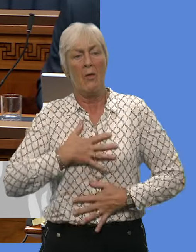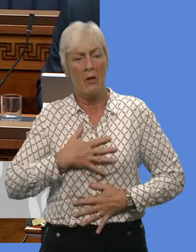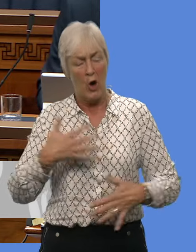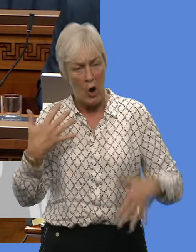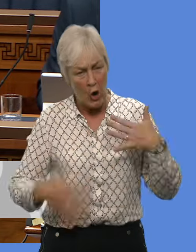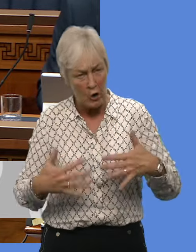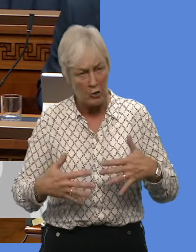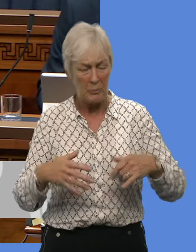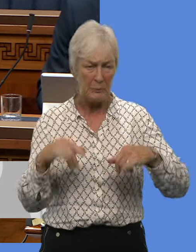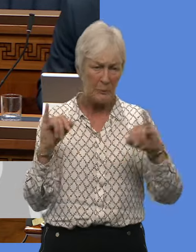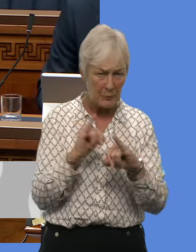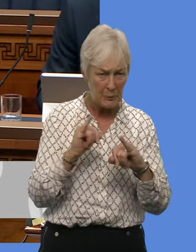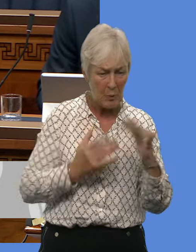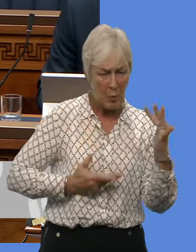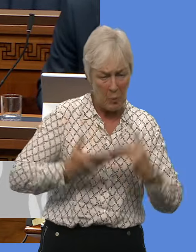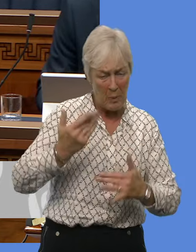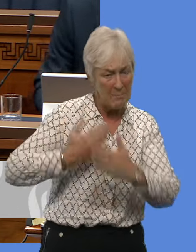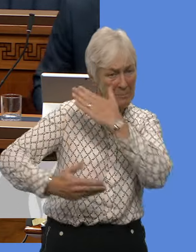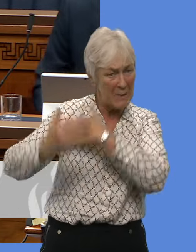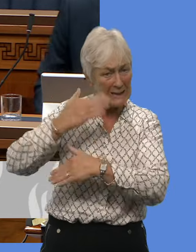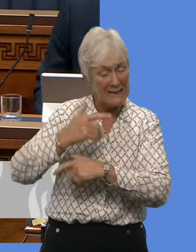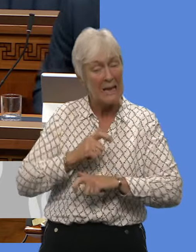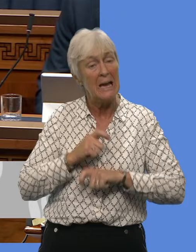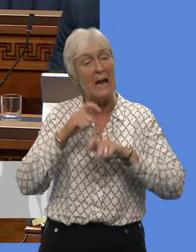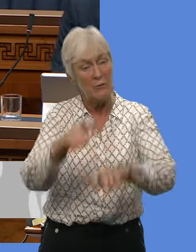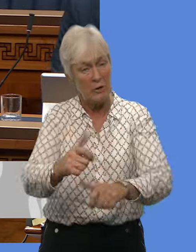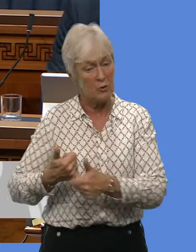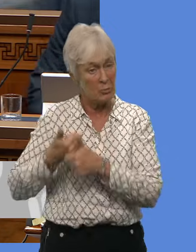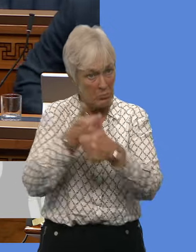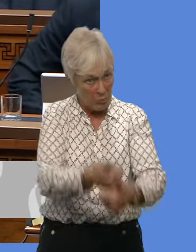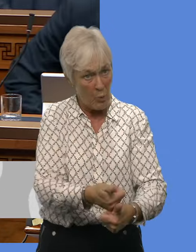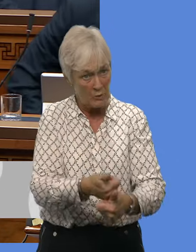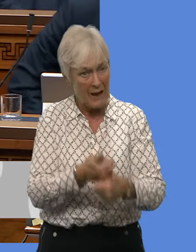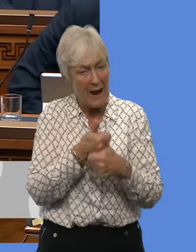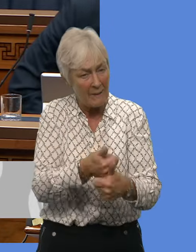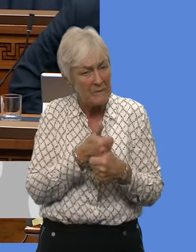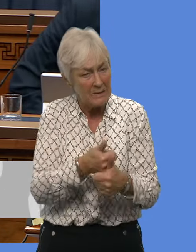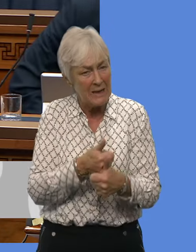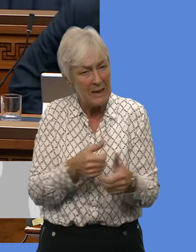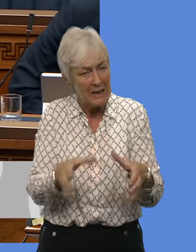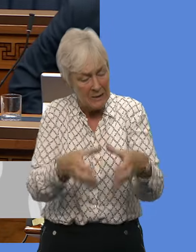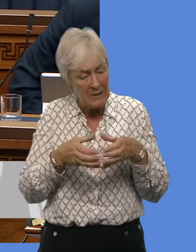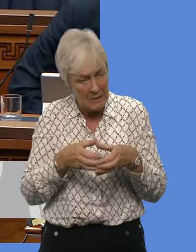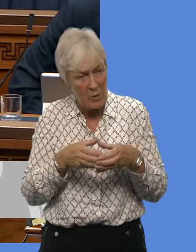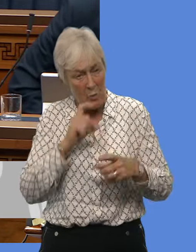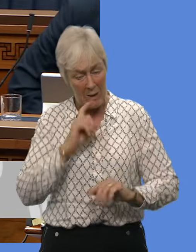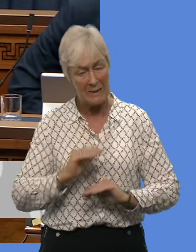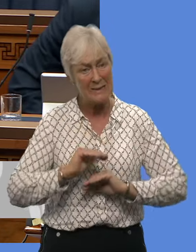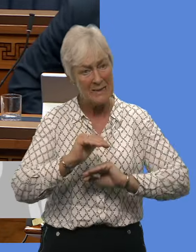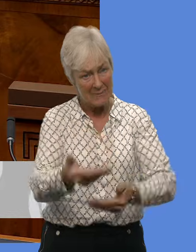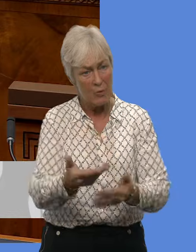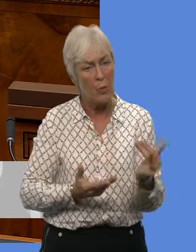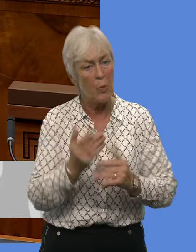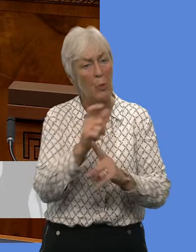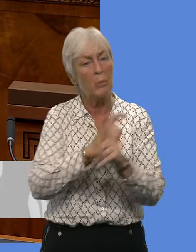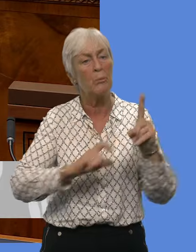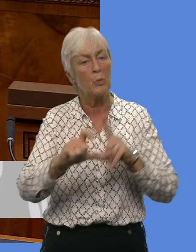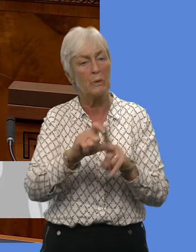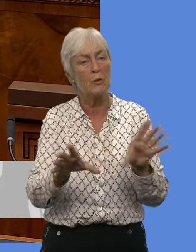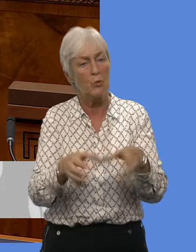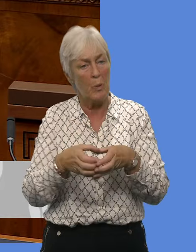our past. We will continue to provide support for victims and survivors through the Advocacy Support Network, which is delivered by community